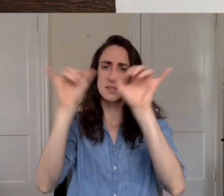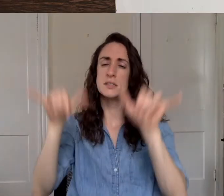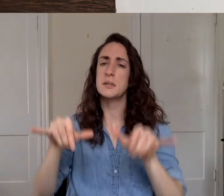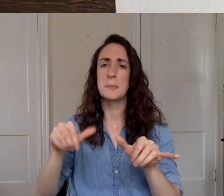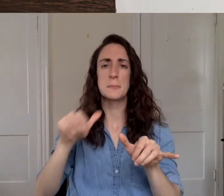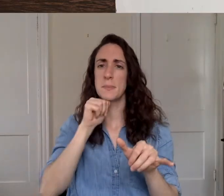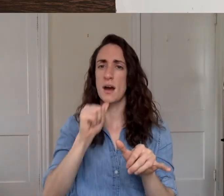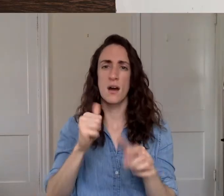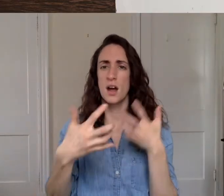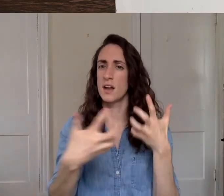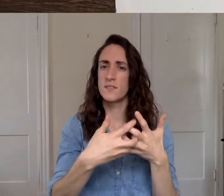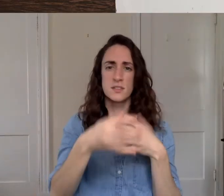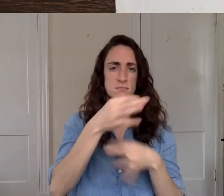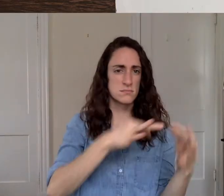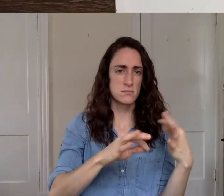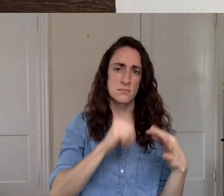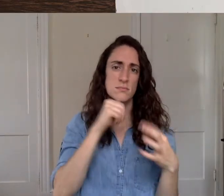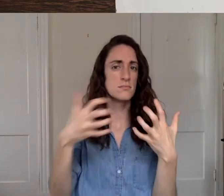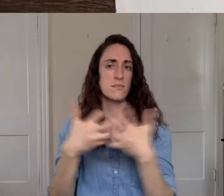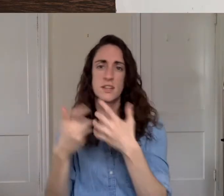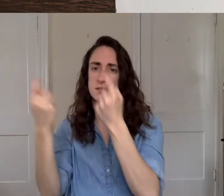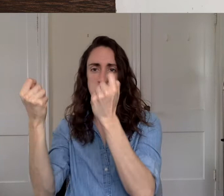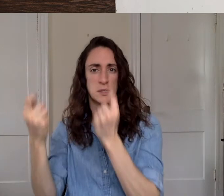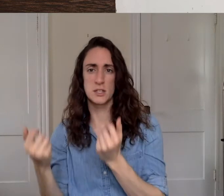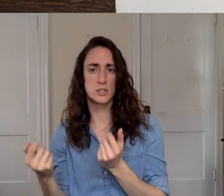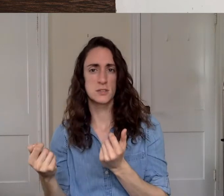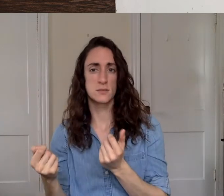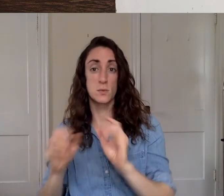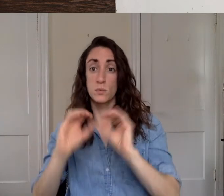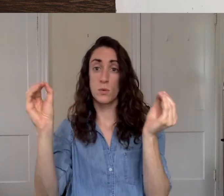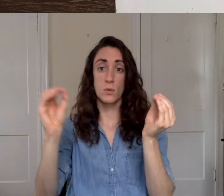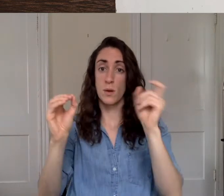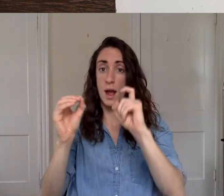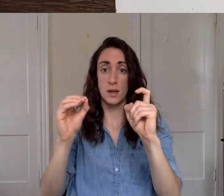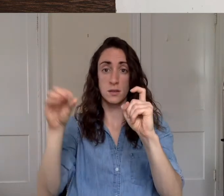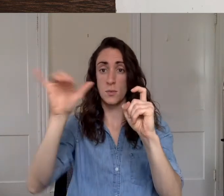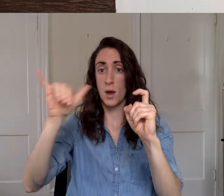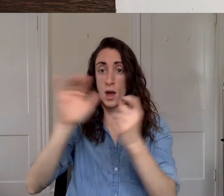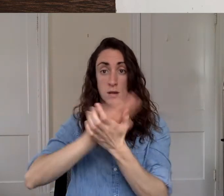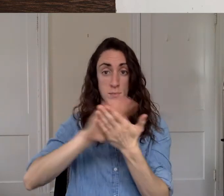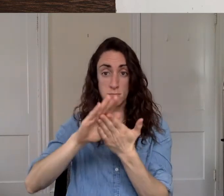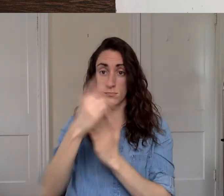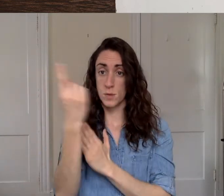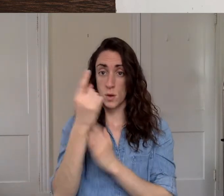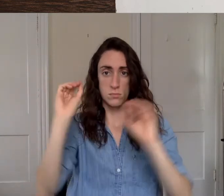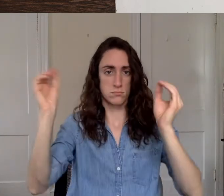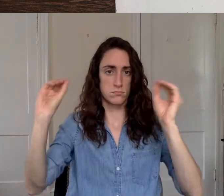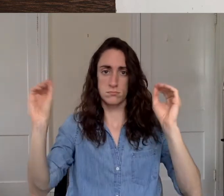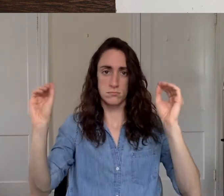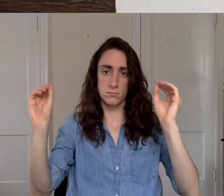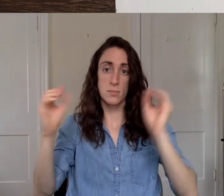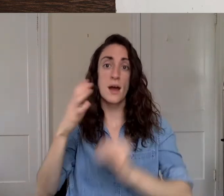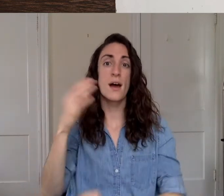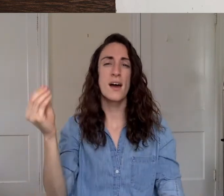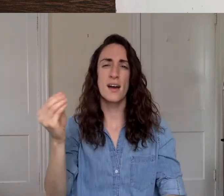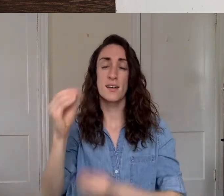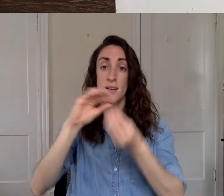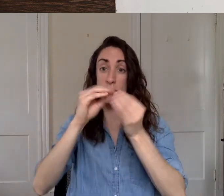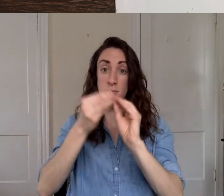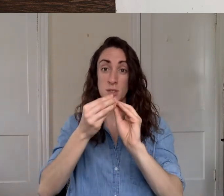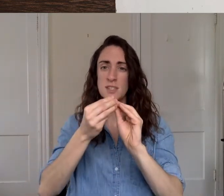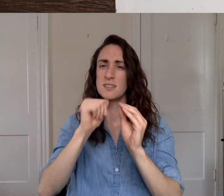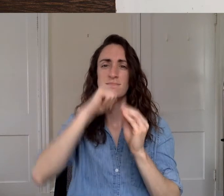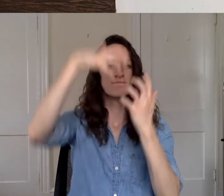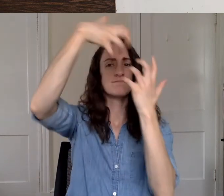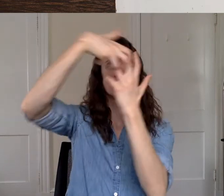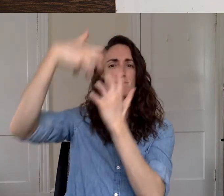So in this example, we can't use substitution because all the terms have coefficients. And we can't use elimination because none of the terms have the same